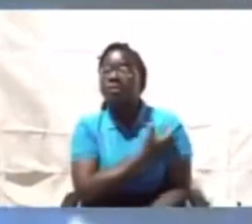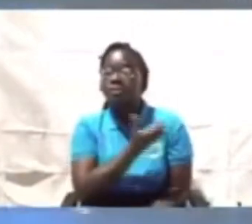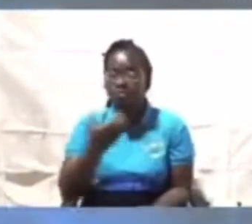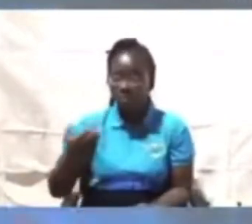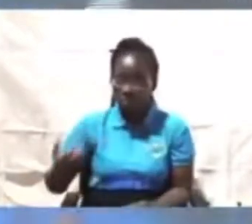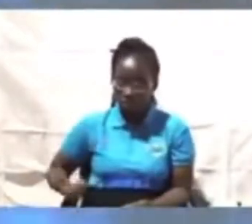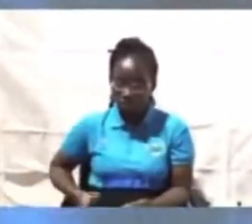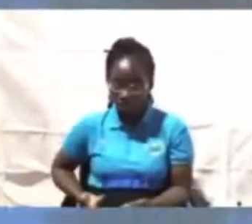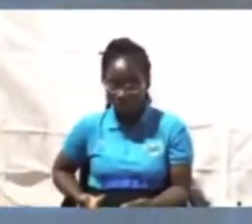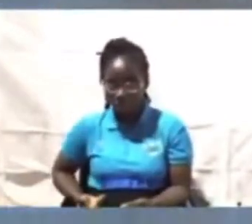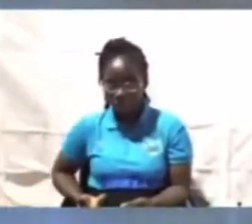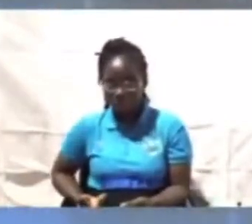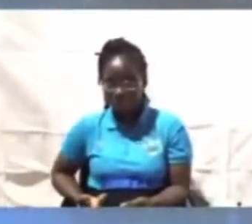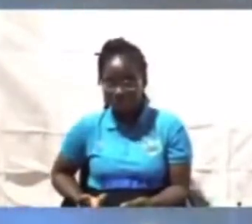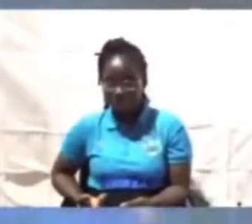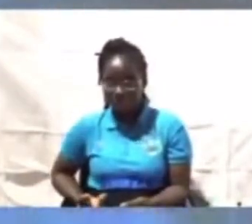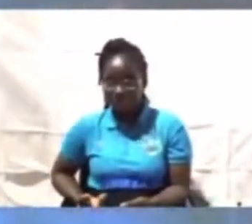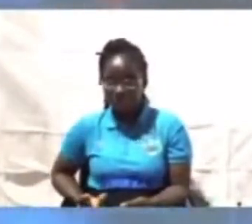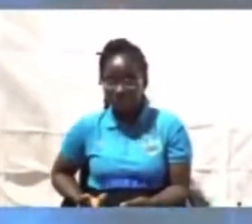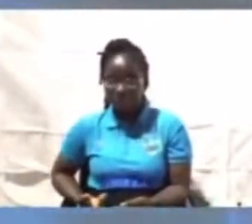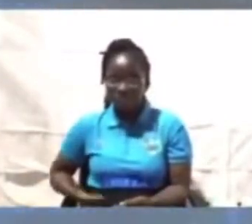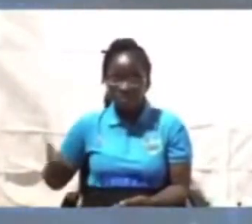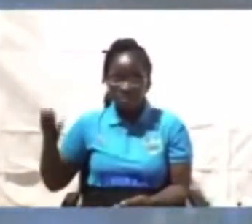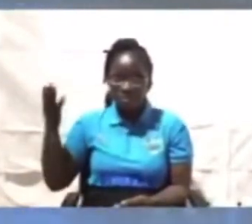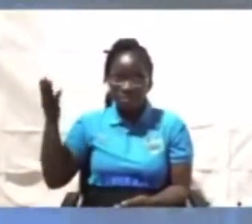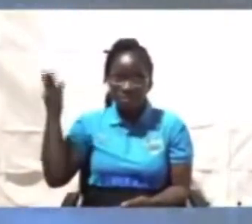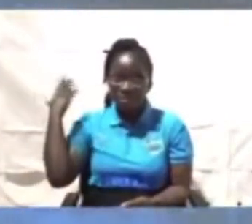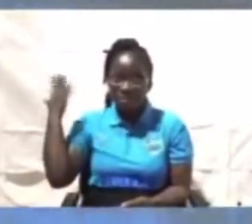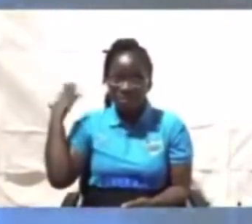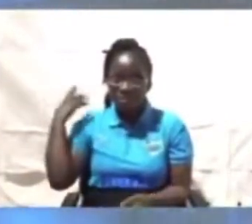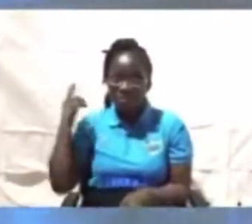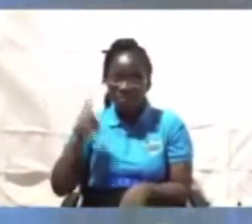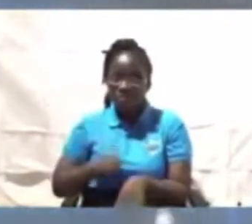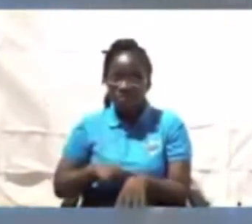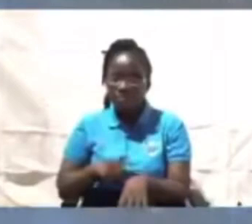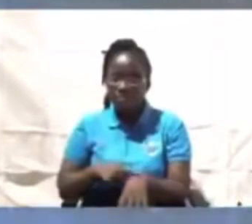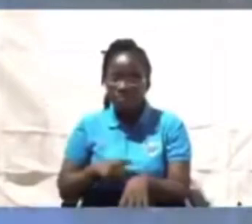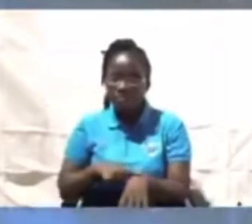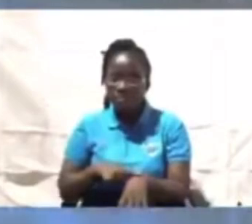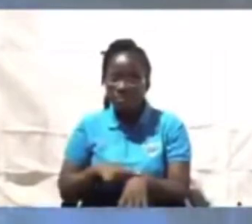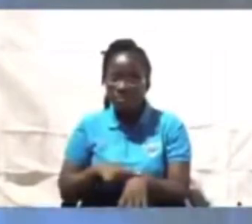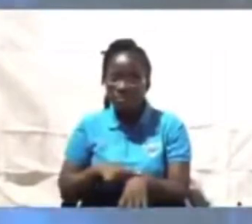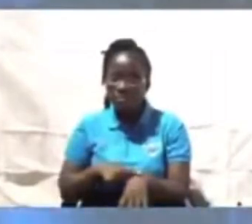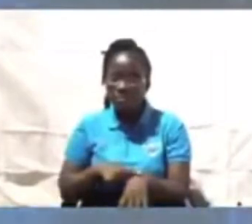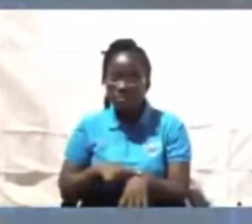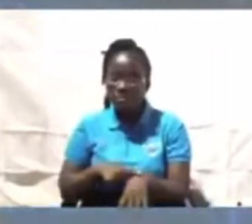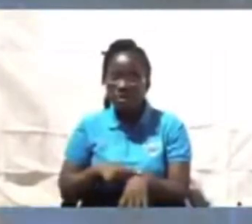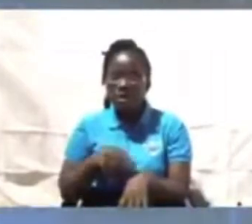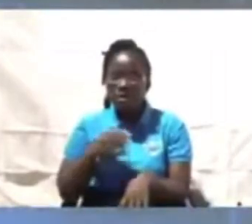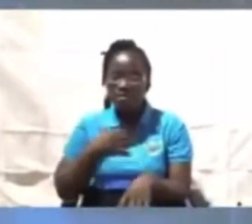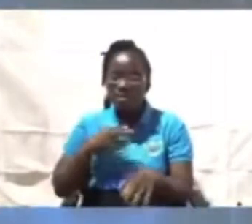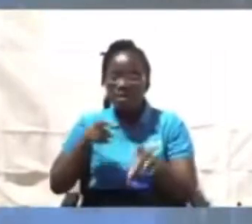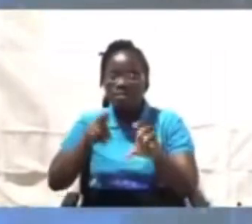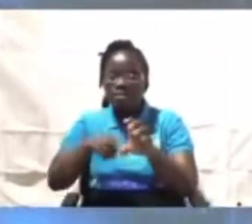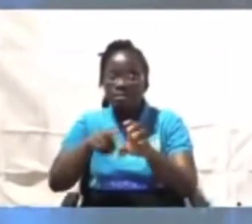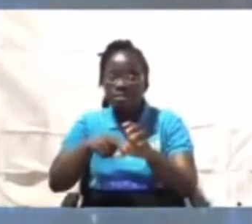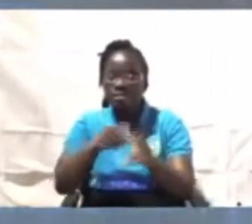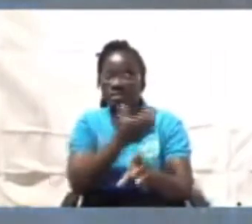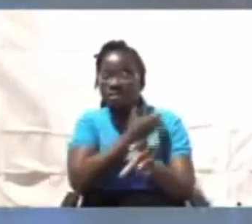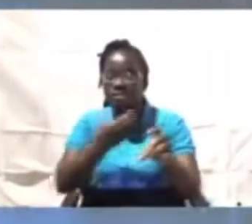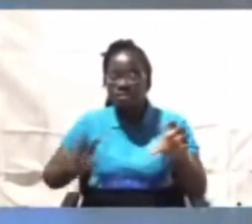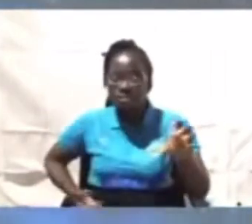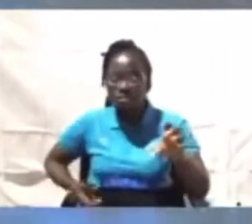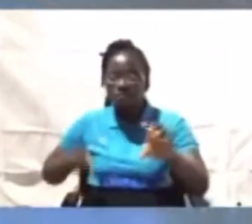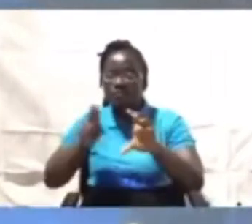emre bi chum na akonja no yashye mi sister yashia mi pa kire se na akonja no